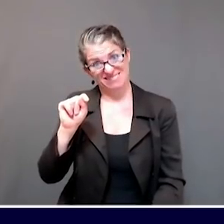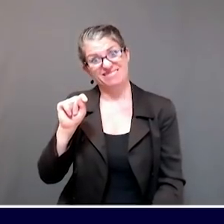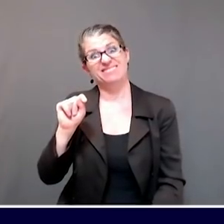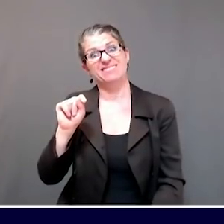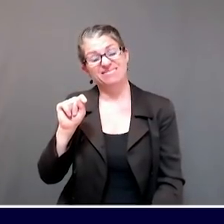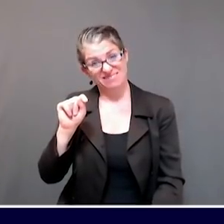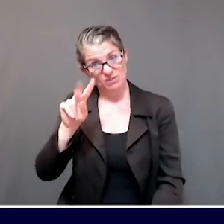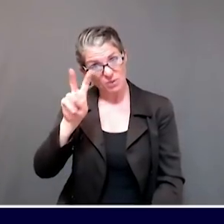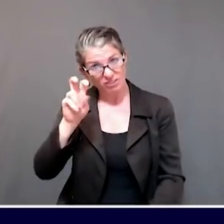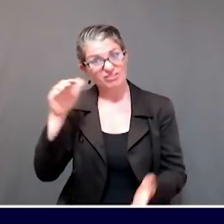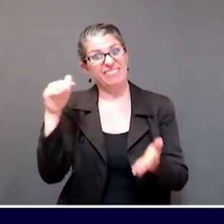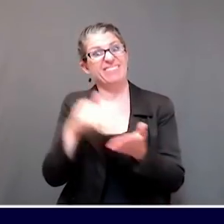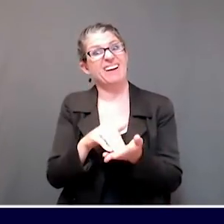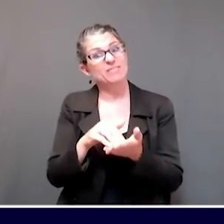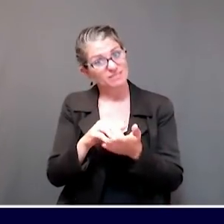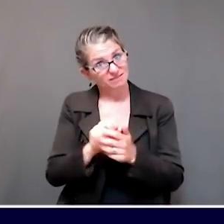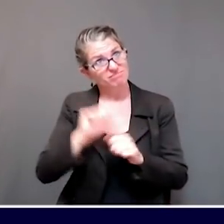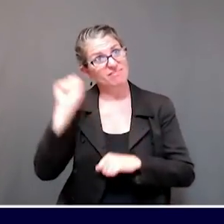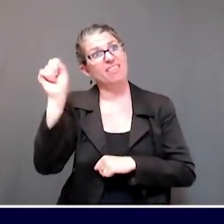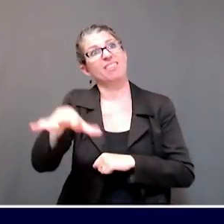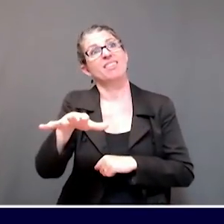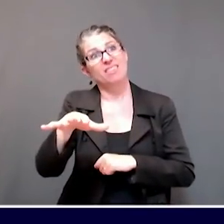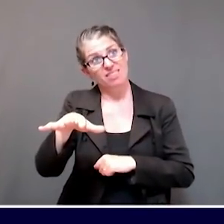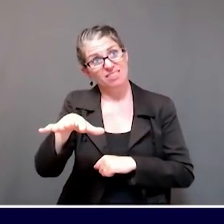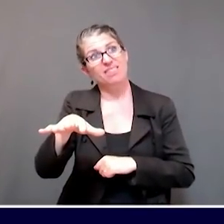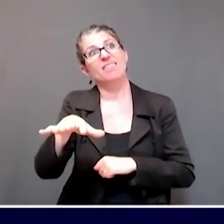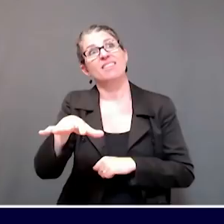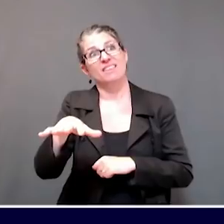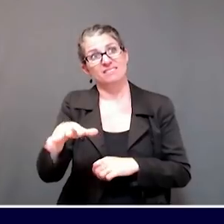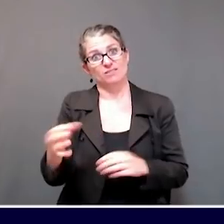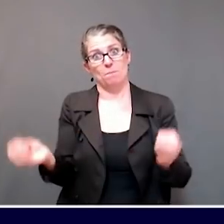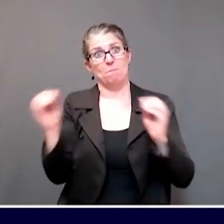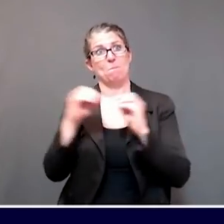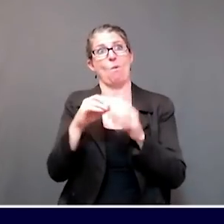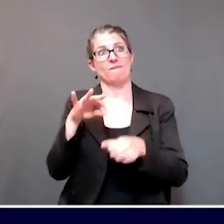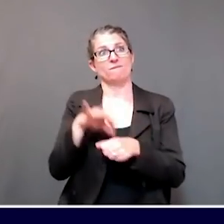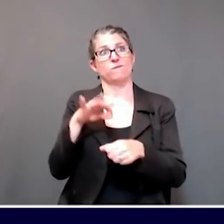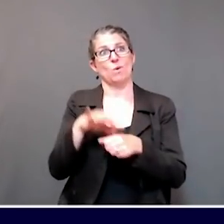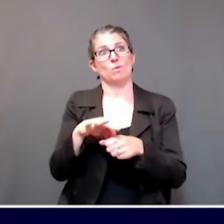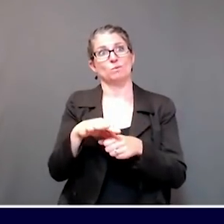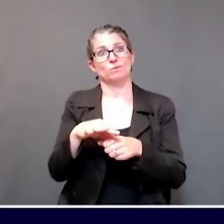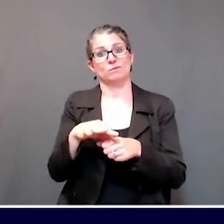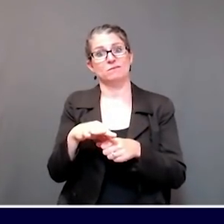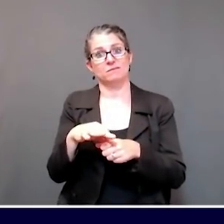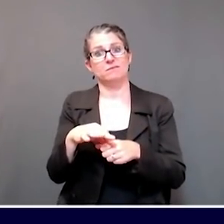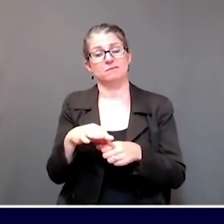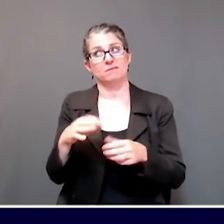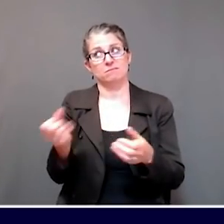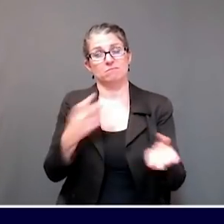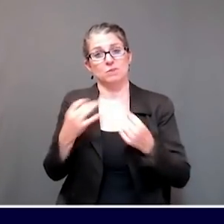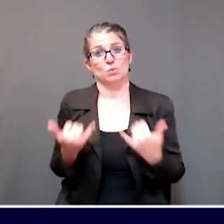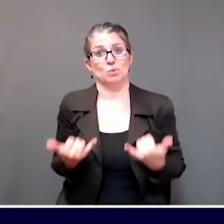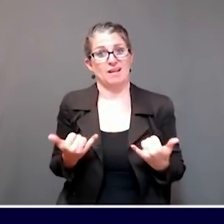today before 8 o'clock tonight as well. I think things are going pretty well.